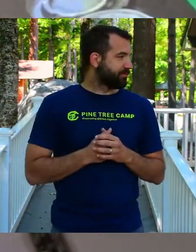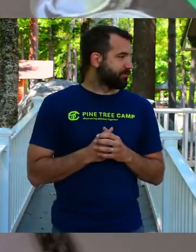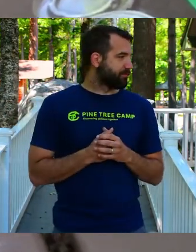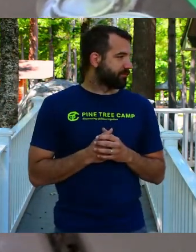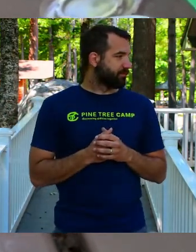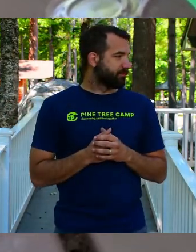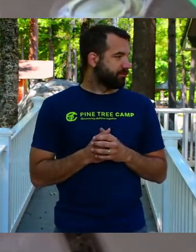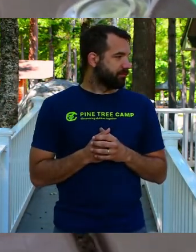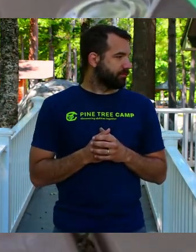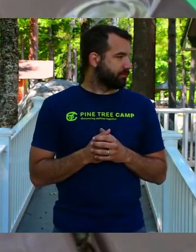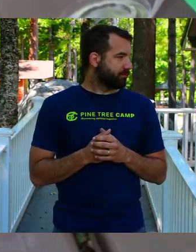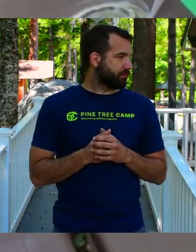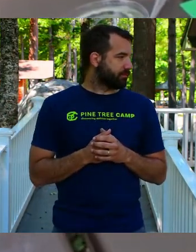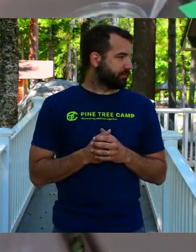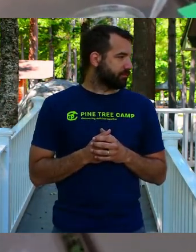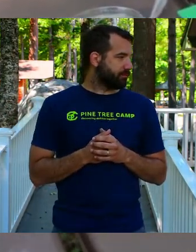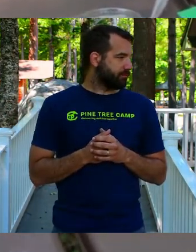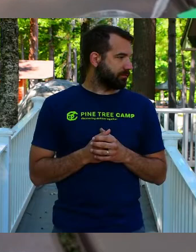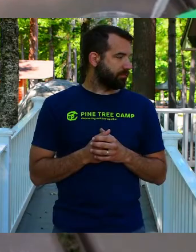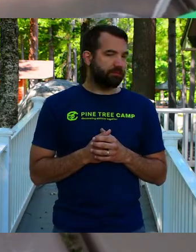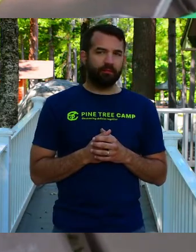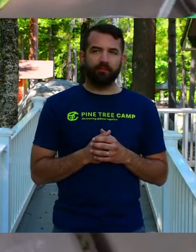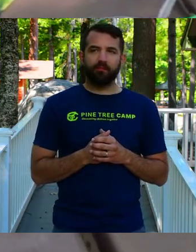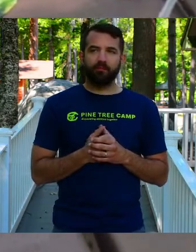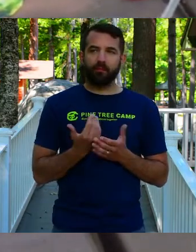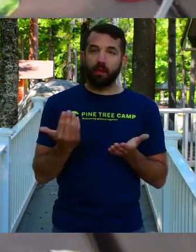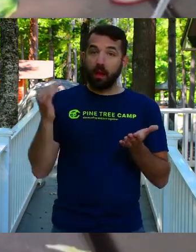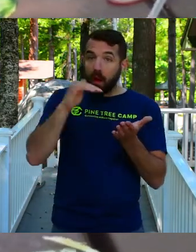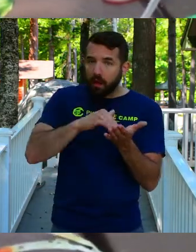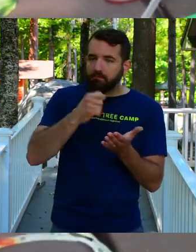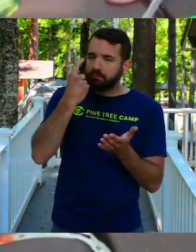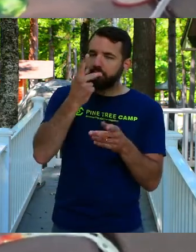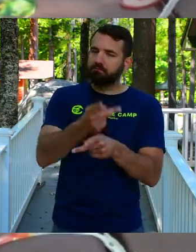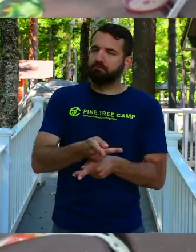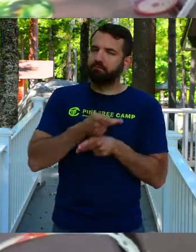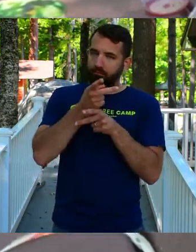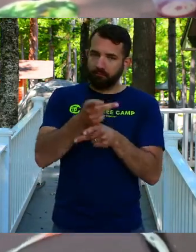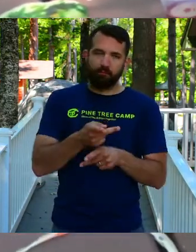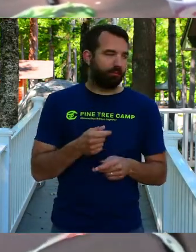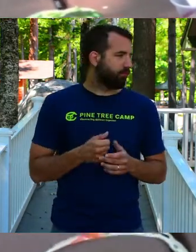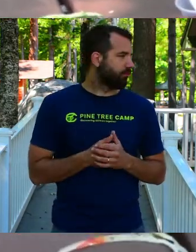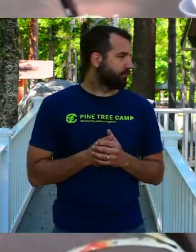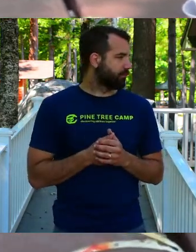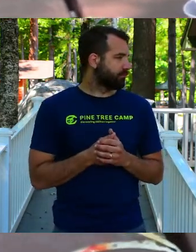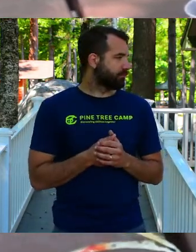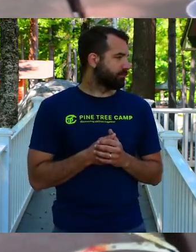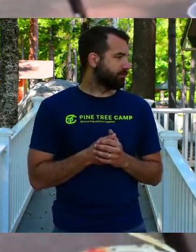that, so it makes a little gap. And then I'm going to take my string